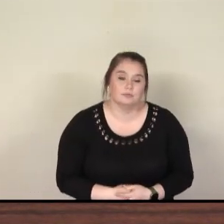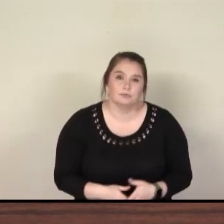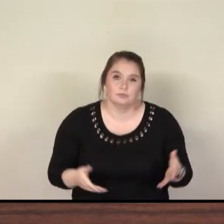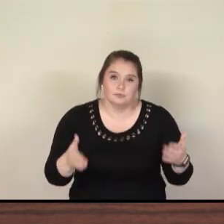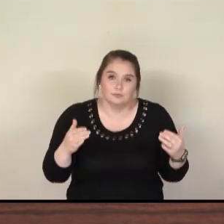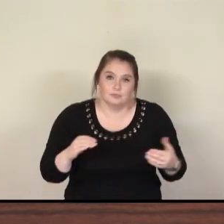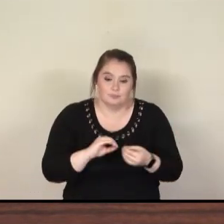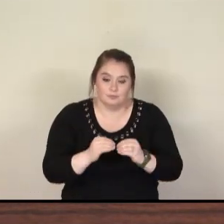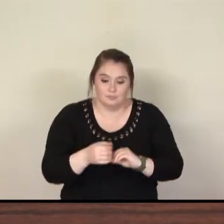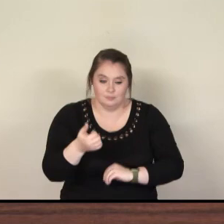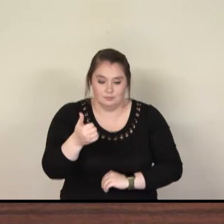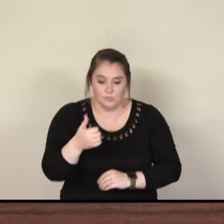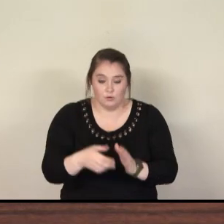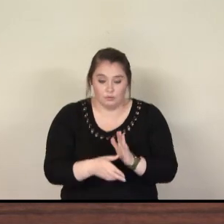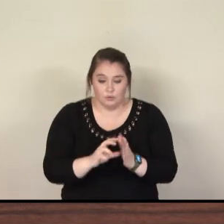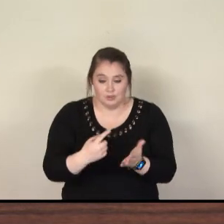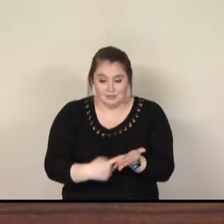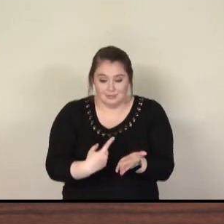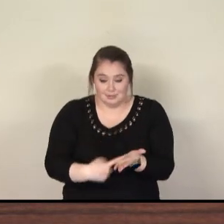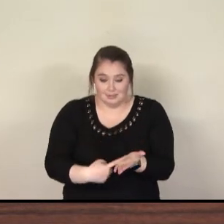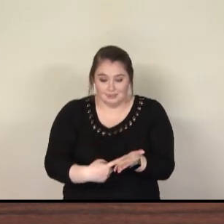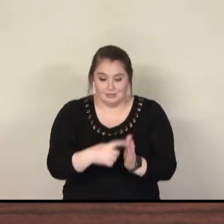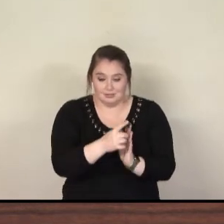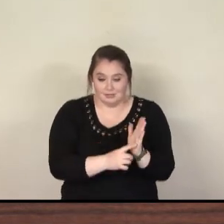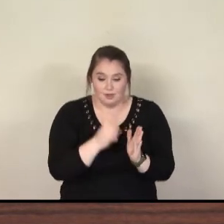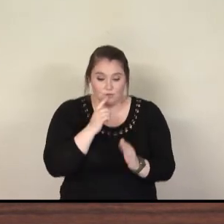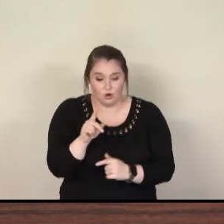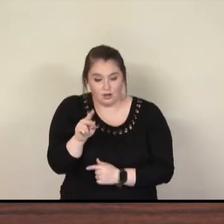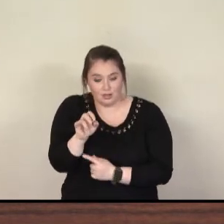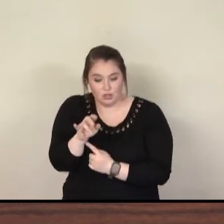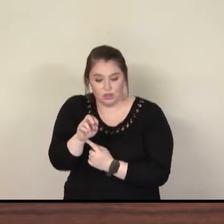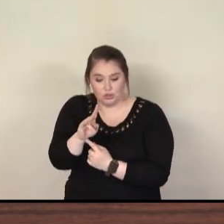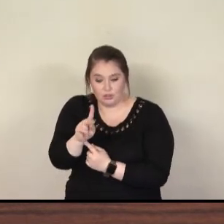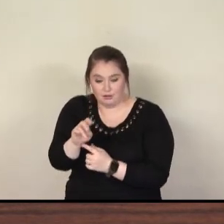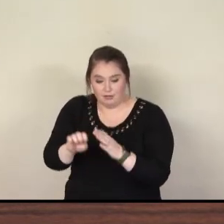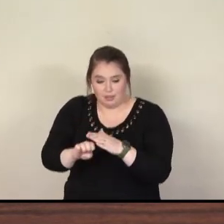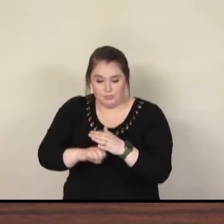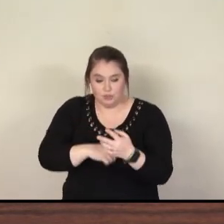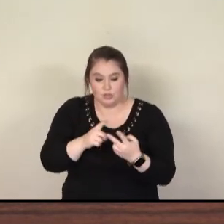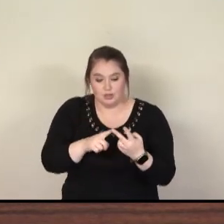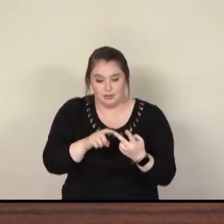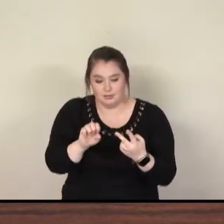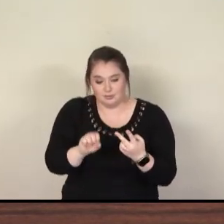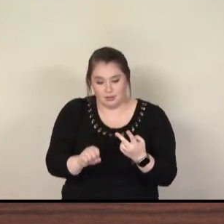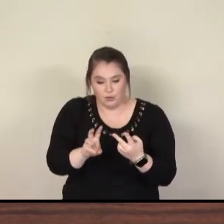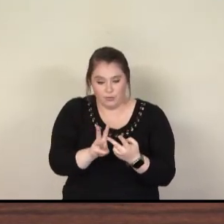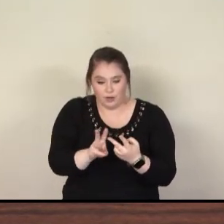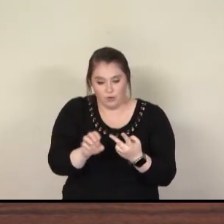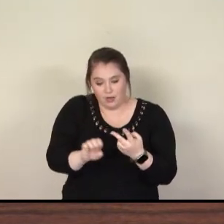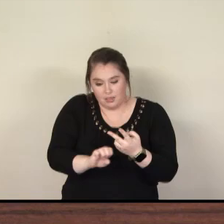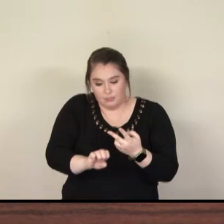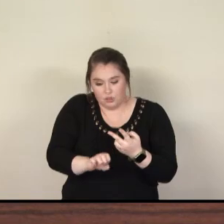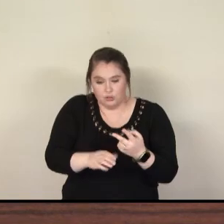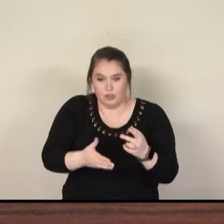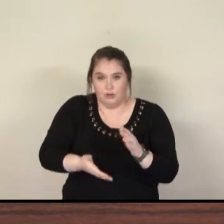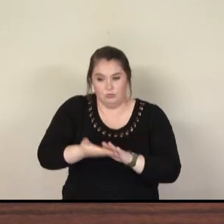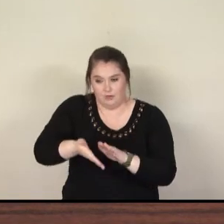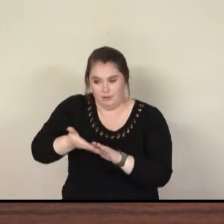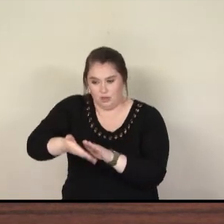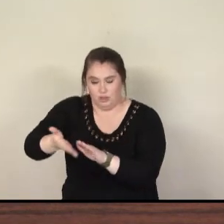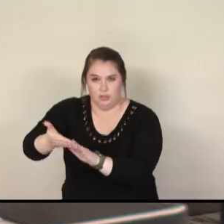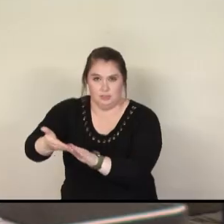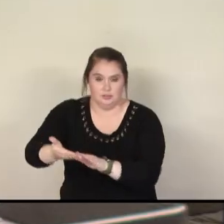And item number 10, review and discuss schematic design of Kendrick Elementary and South Waco Elementary renovations.